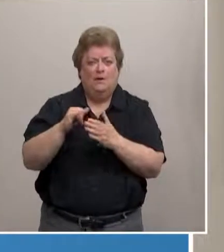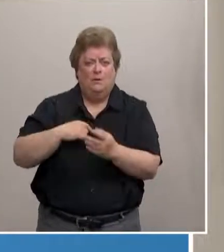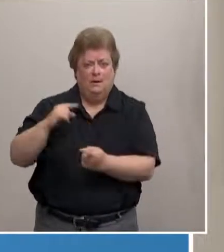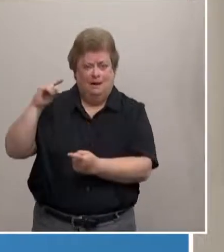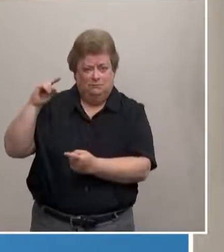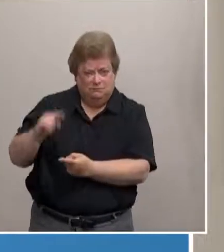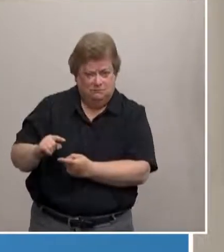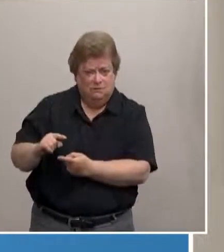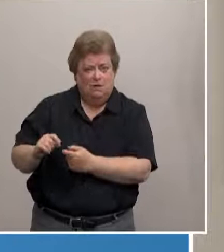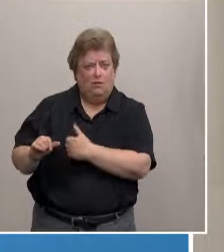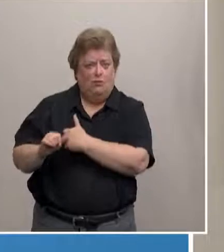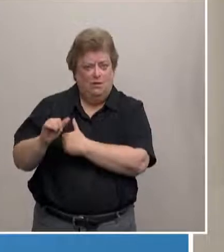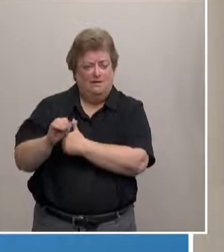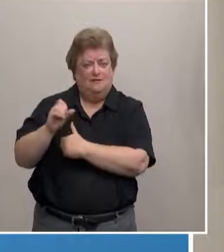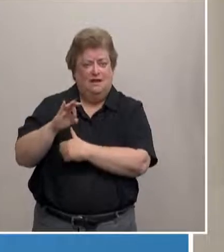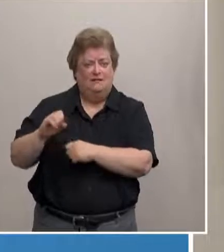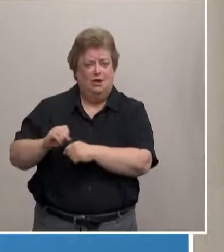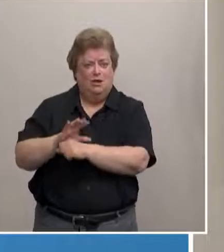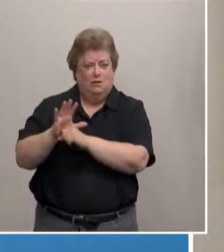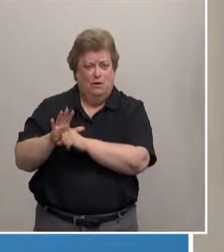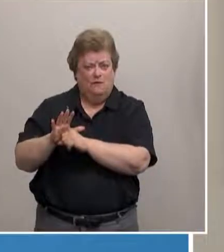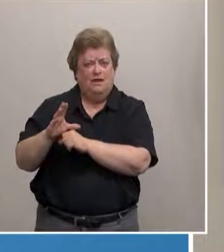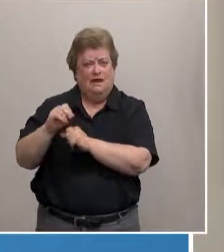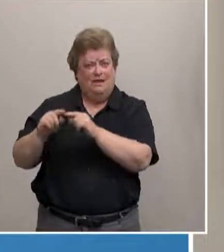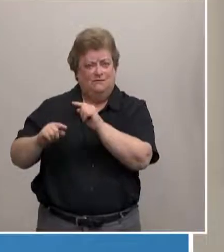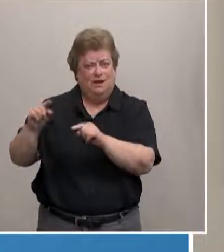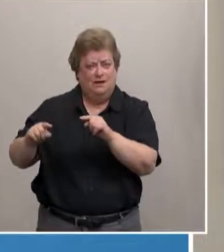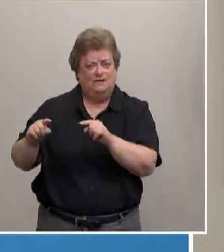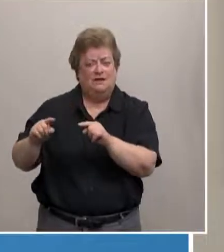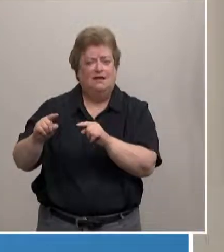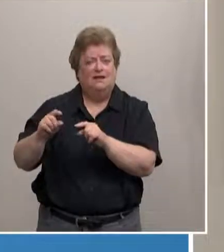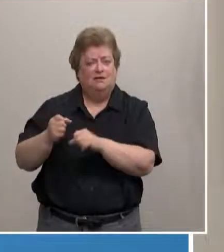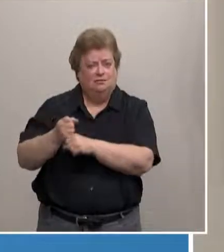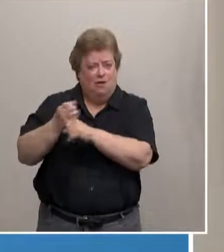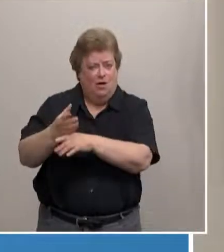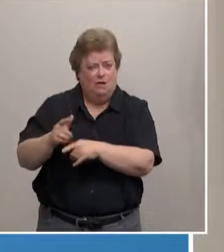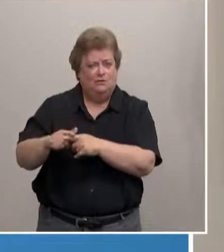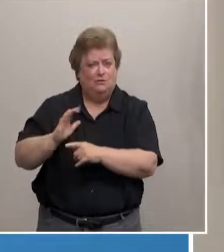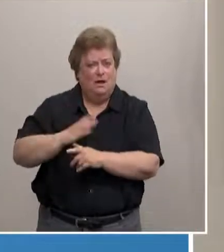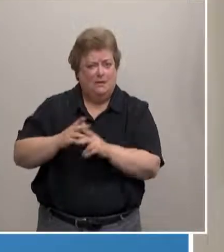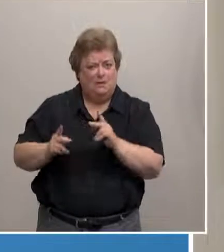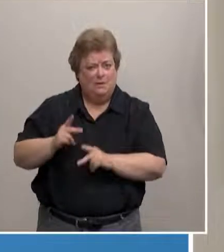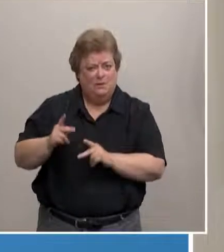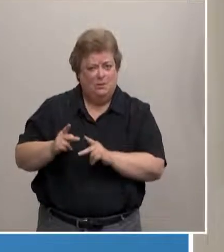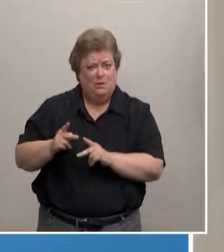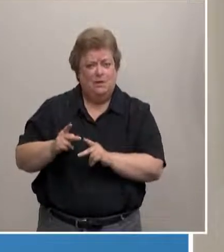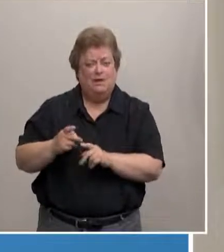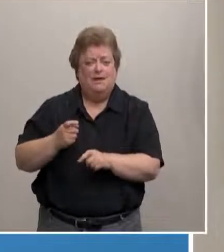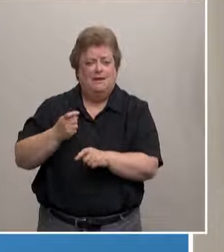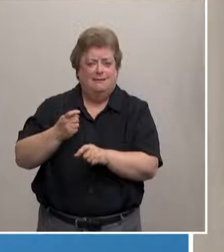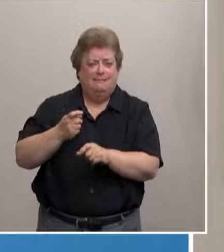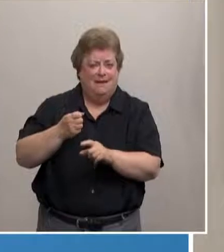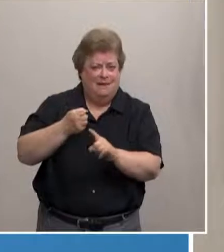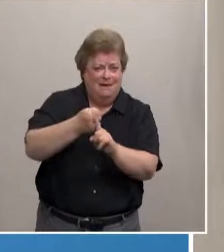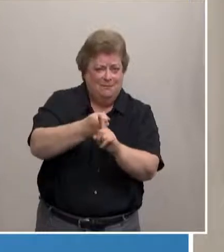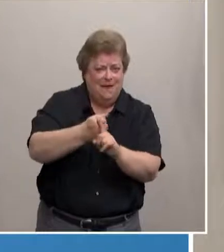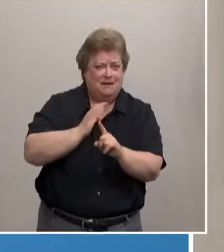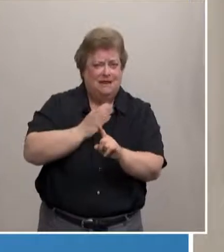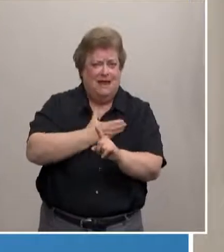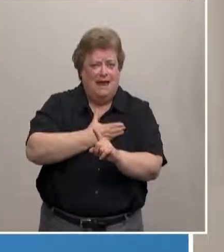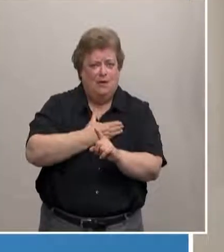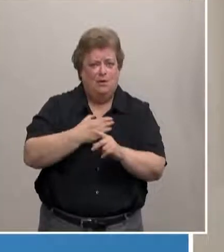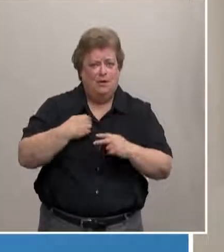risk that COVID-19 and its variants pose to our residents, reduce the potential stress on our healthcare system, and make